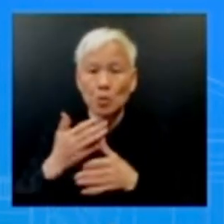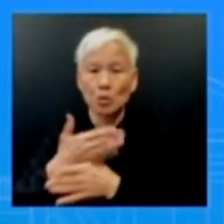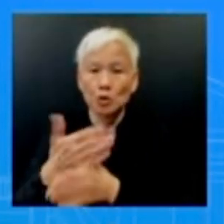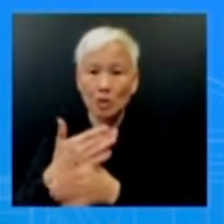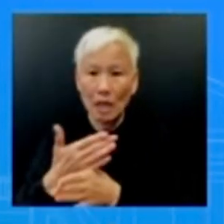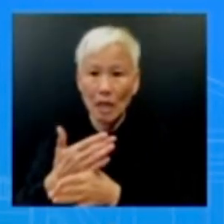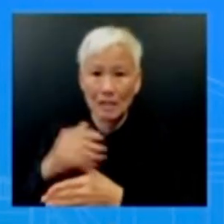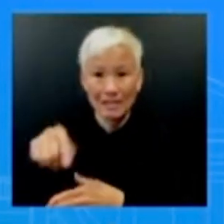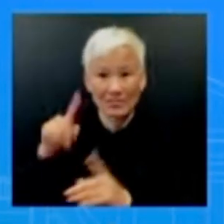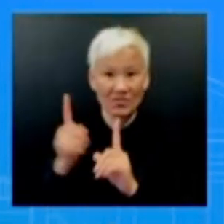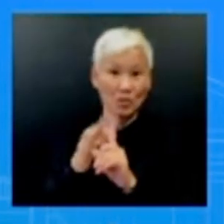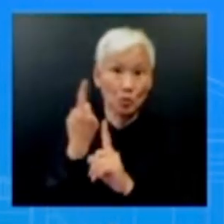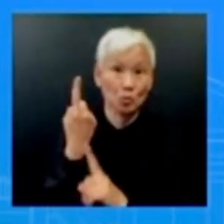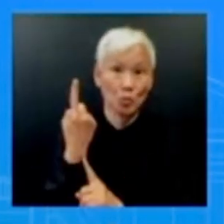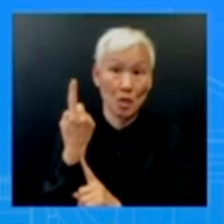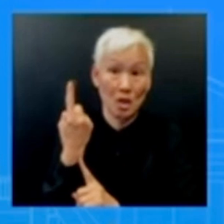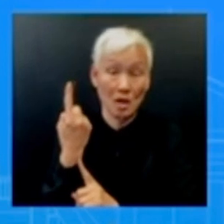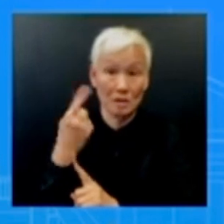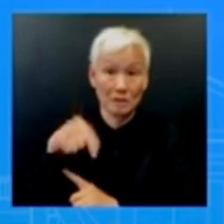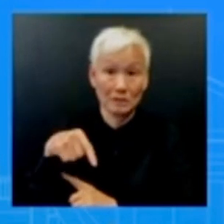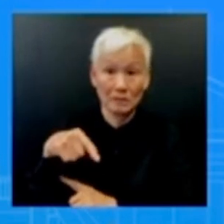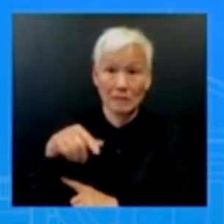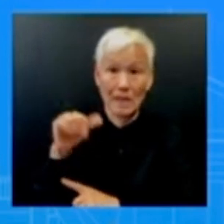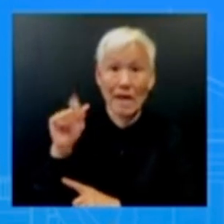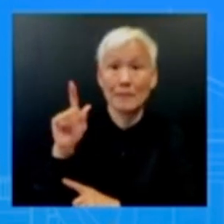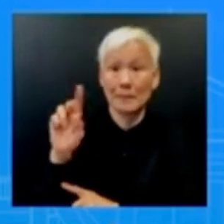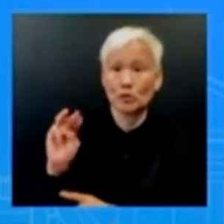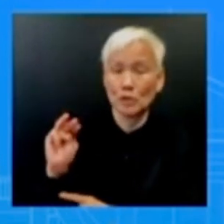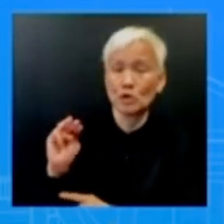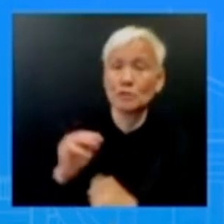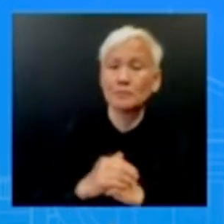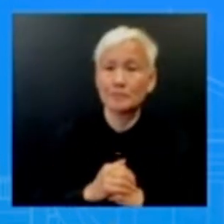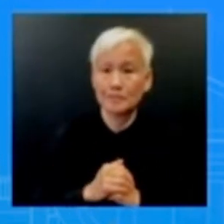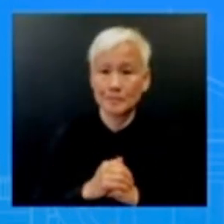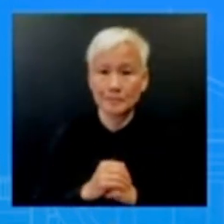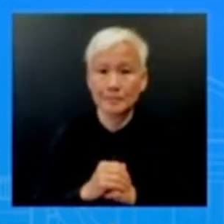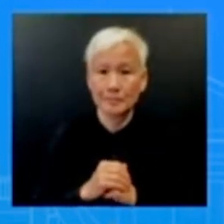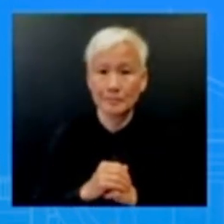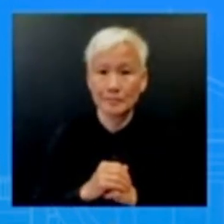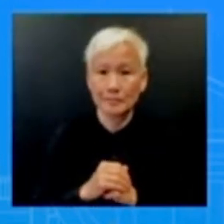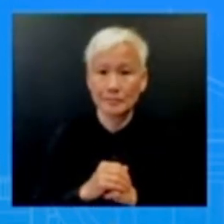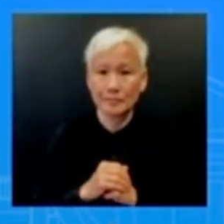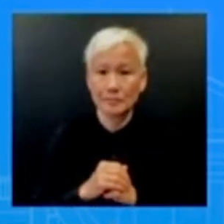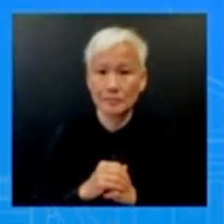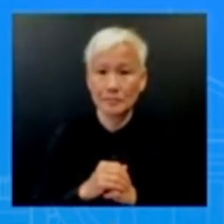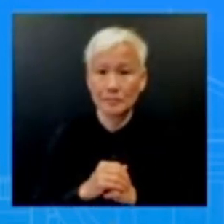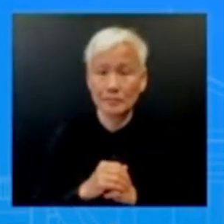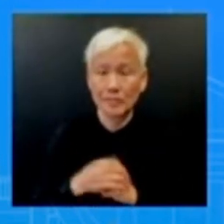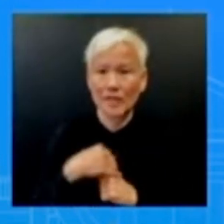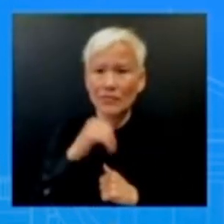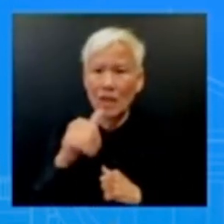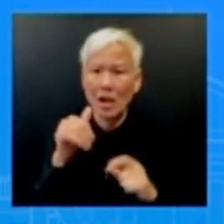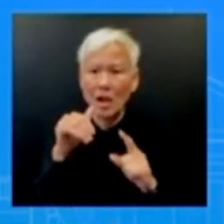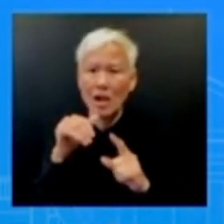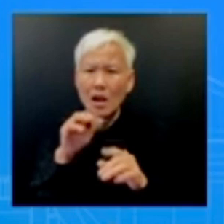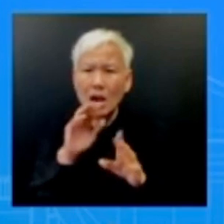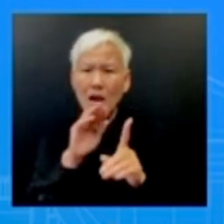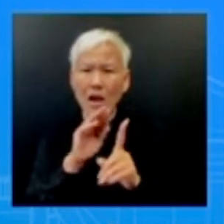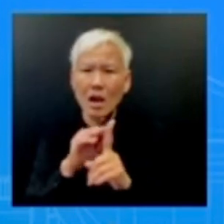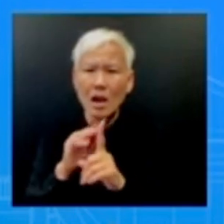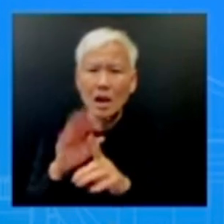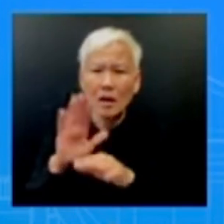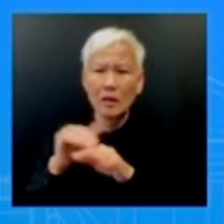administration in the past 2 years. Okay. I've not called one more. Go ahead,